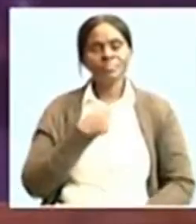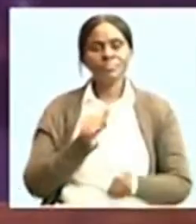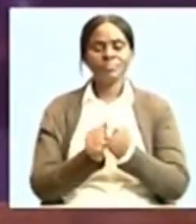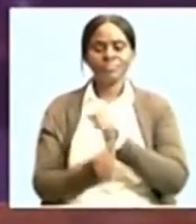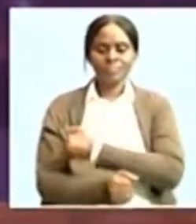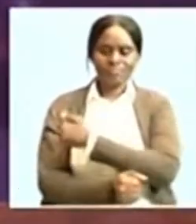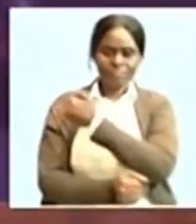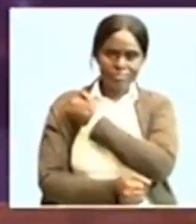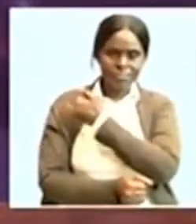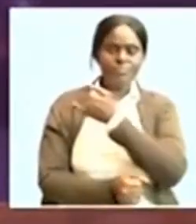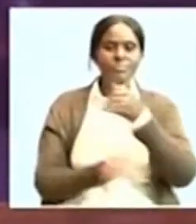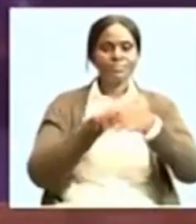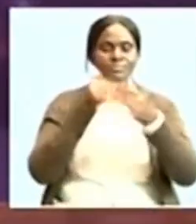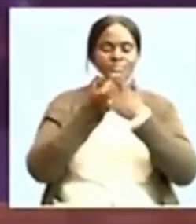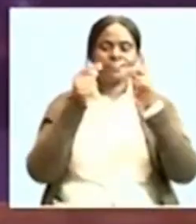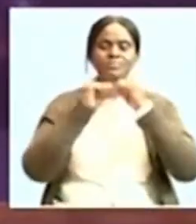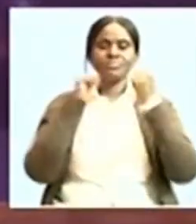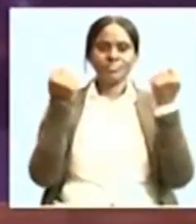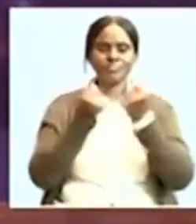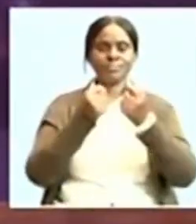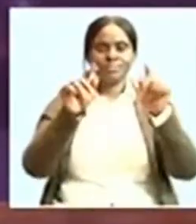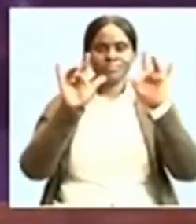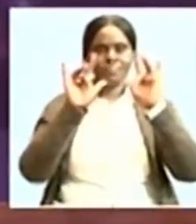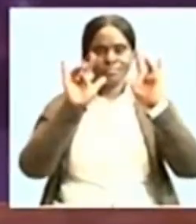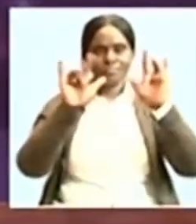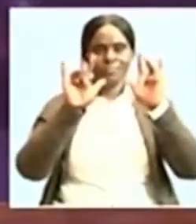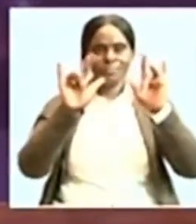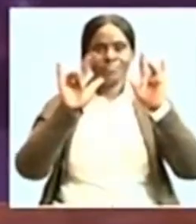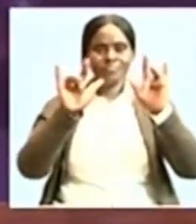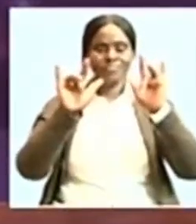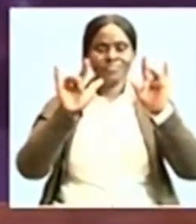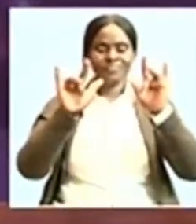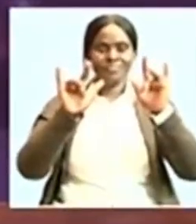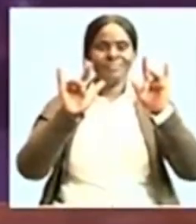and Jason Manda, the entire production crew, we wish you all a lovely evening and hope that you'll be with us tomorrow.